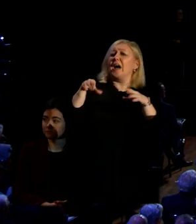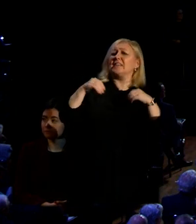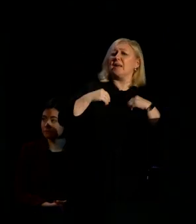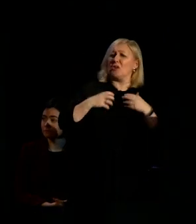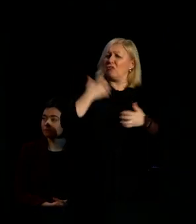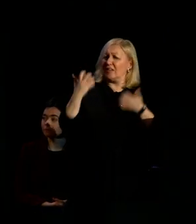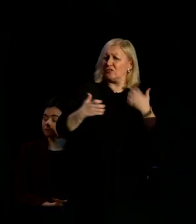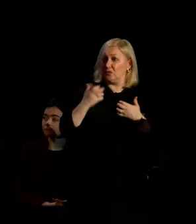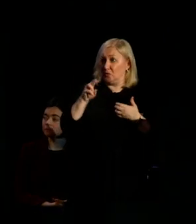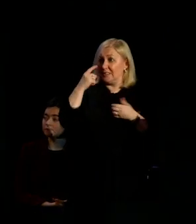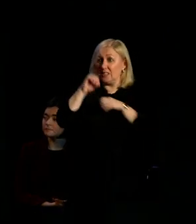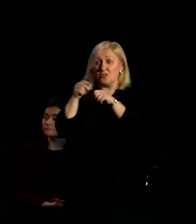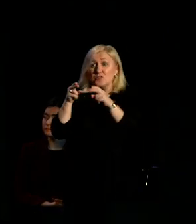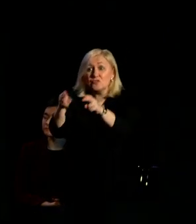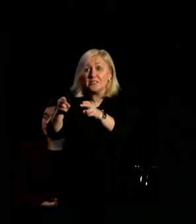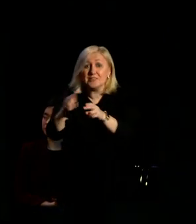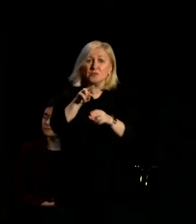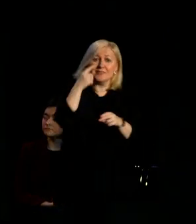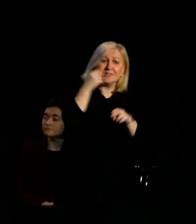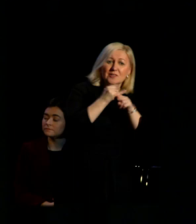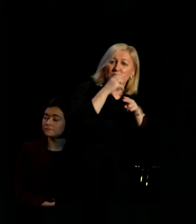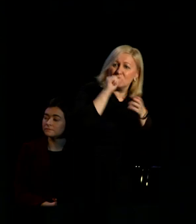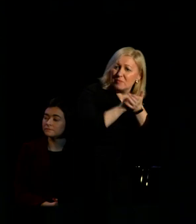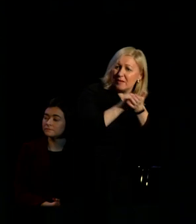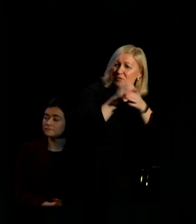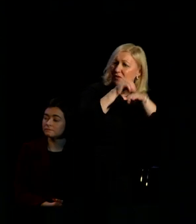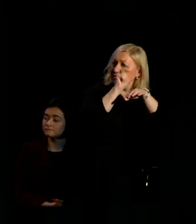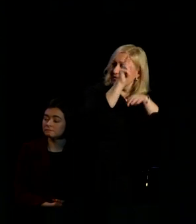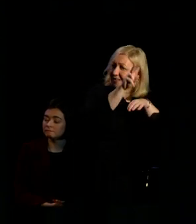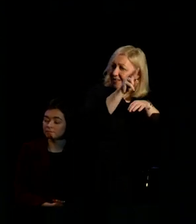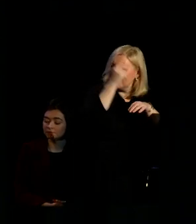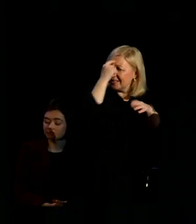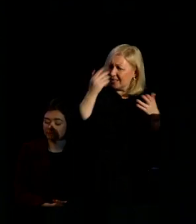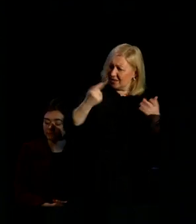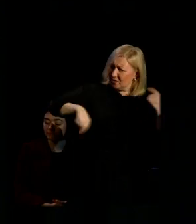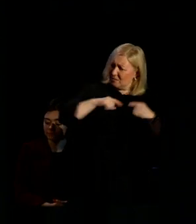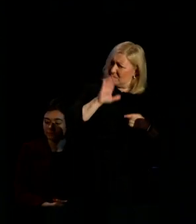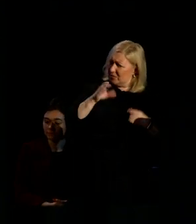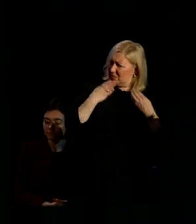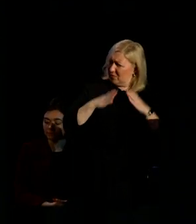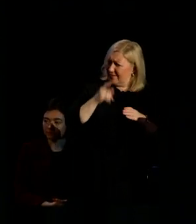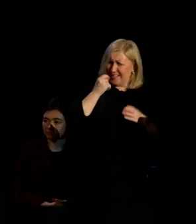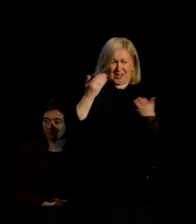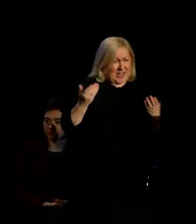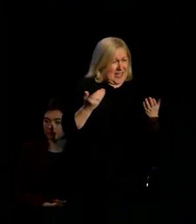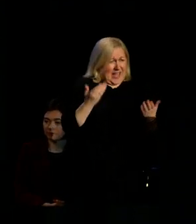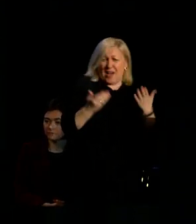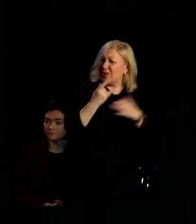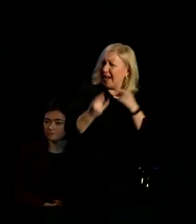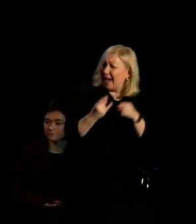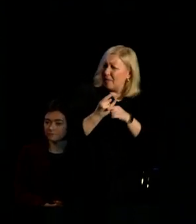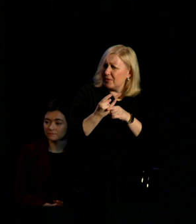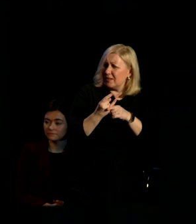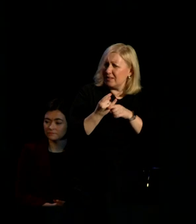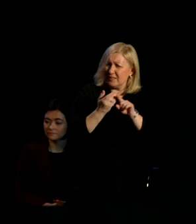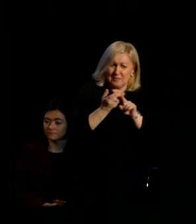street. We must all have the courage to ask how we have come to be losing the discourse of peace